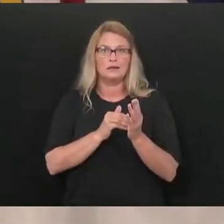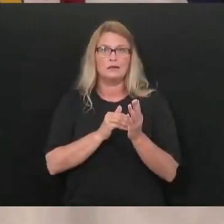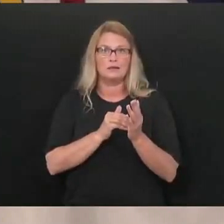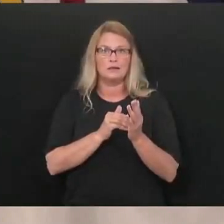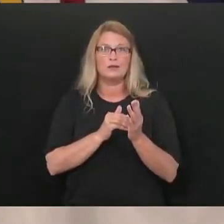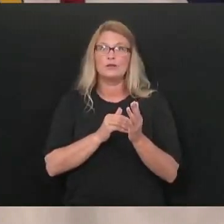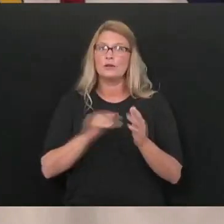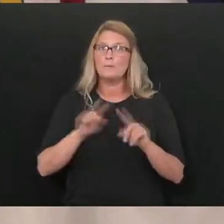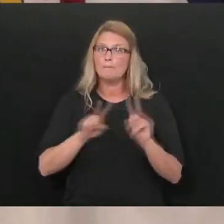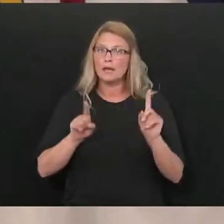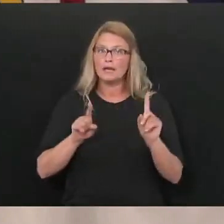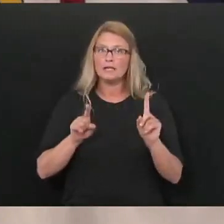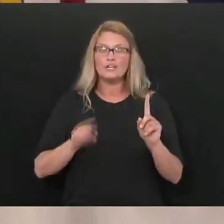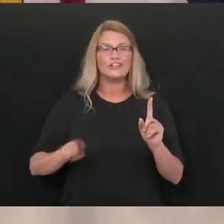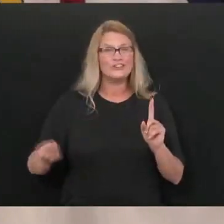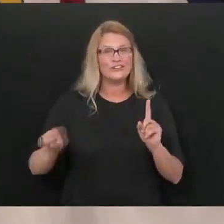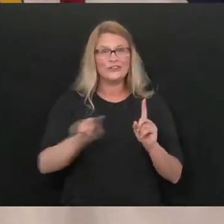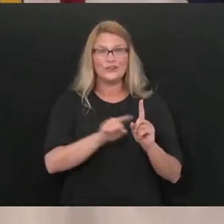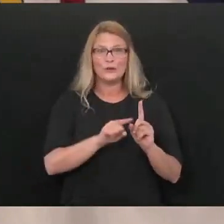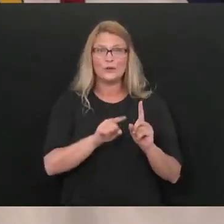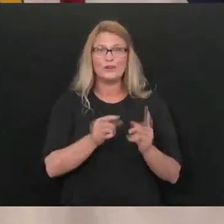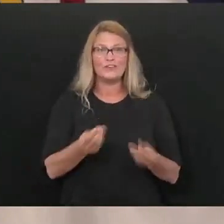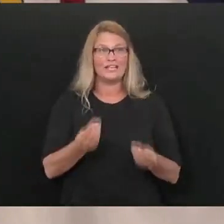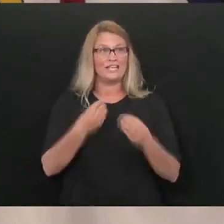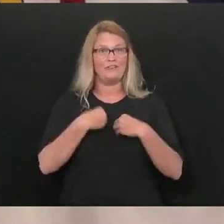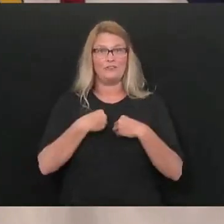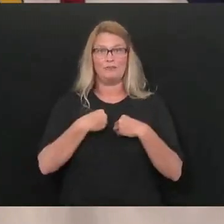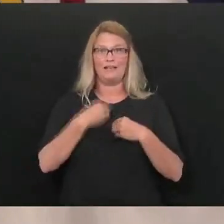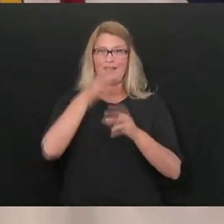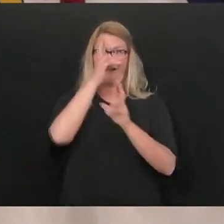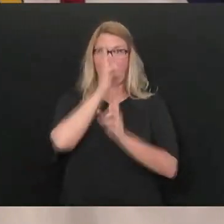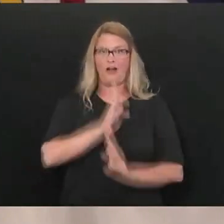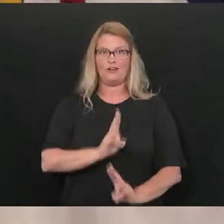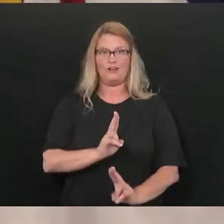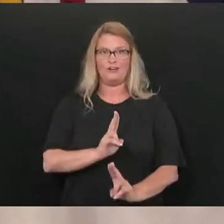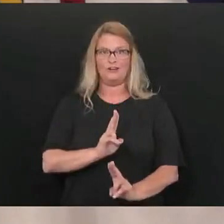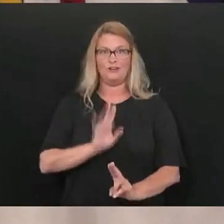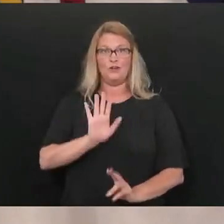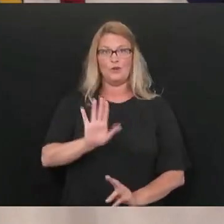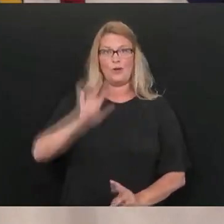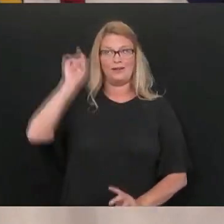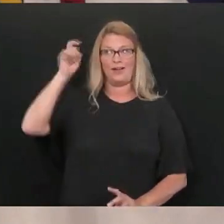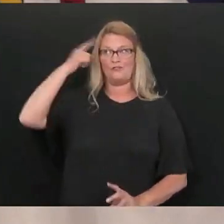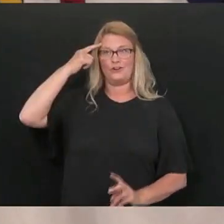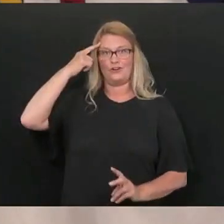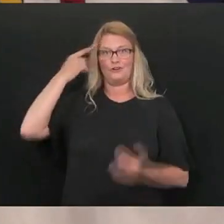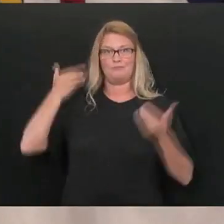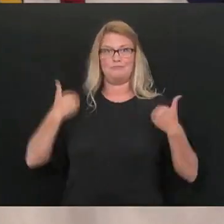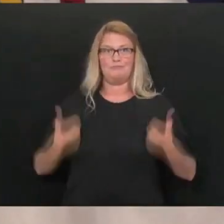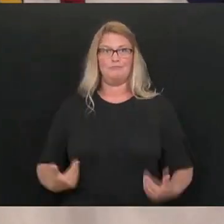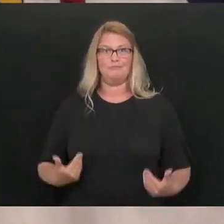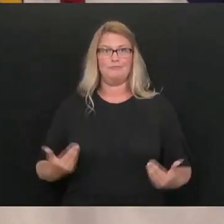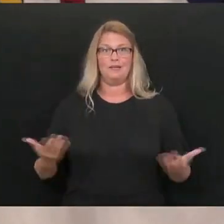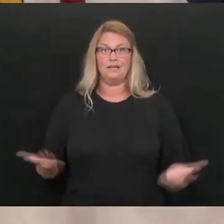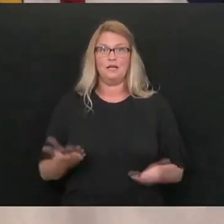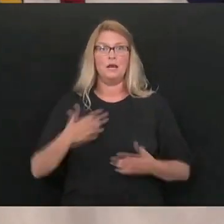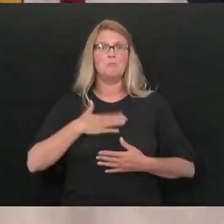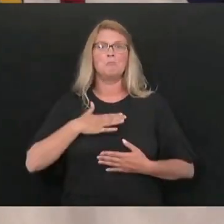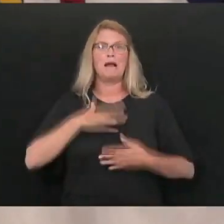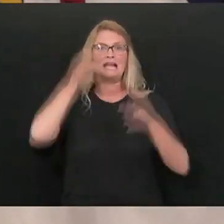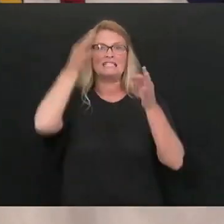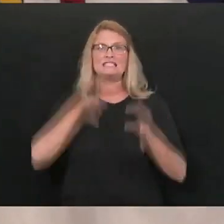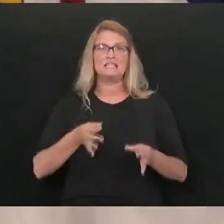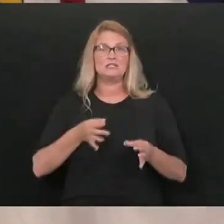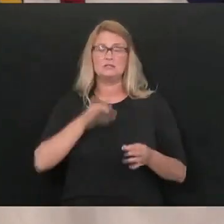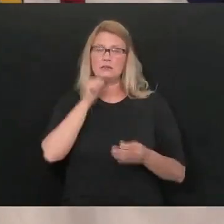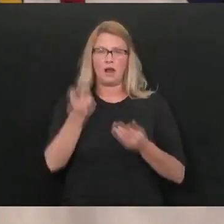you have given me the honor to look after you. This is not easy to do right here. But I